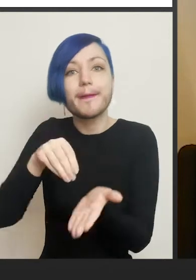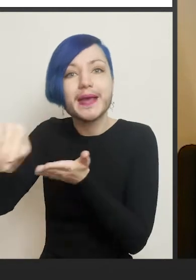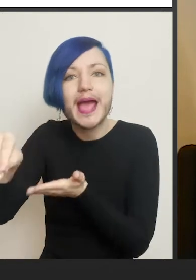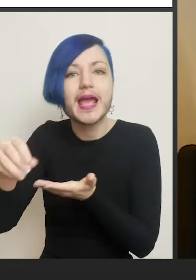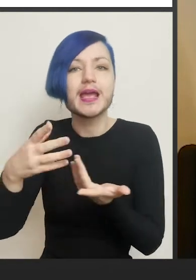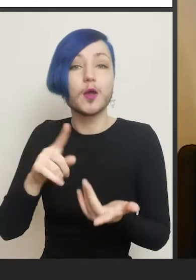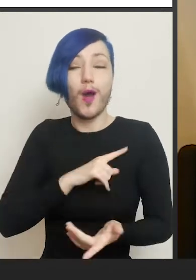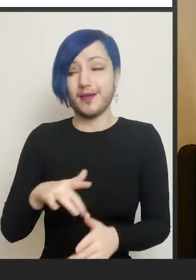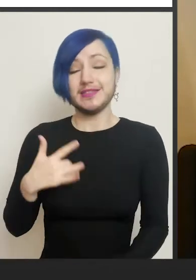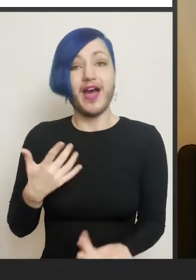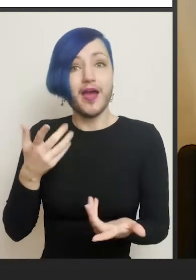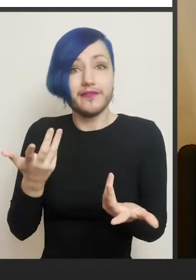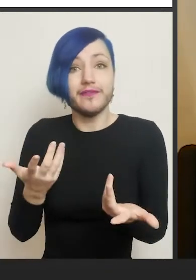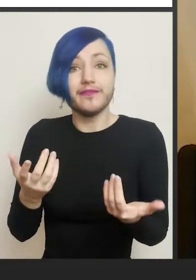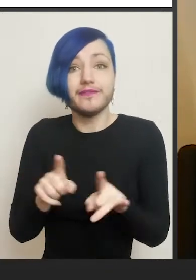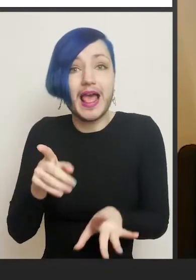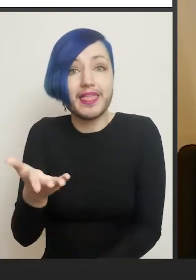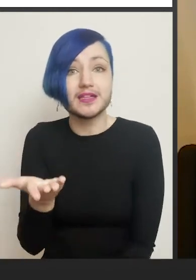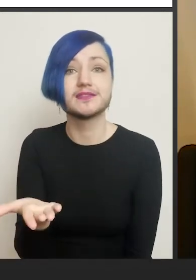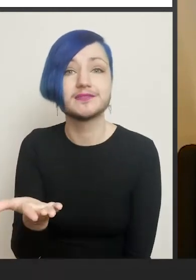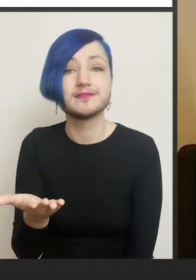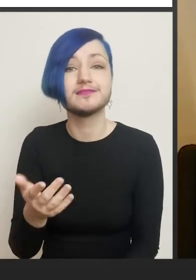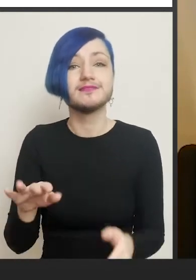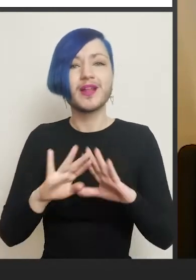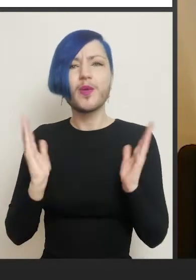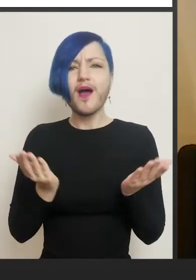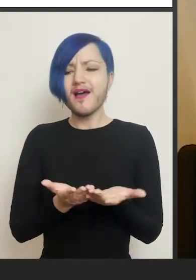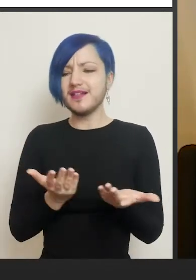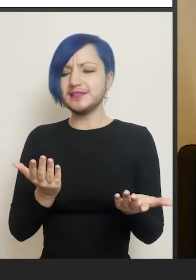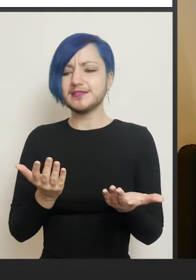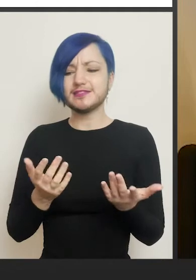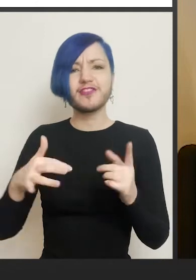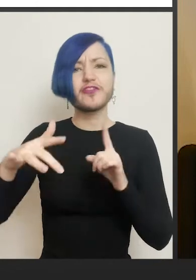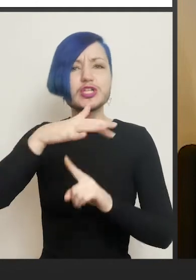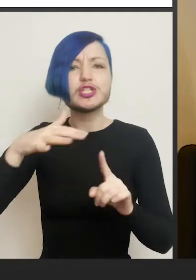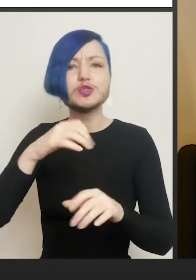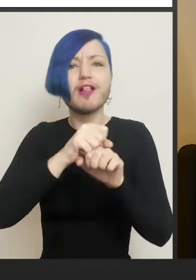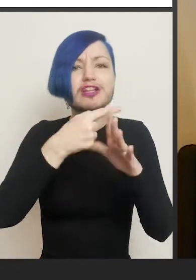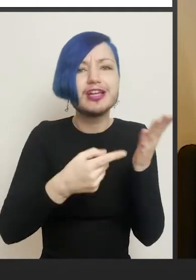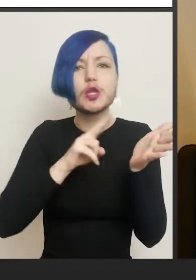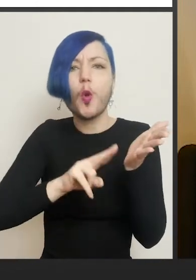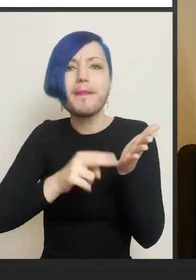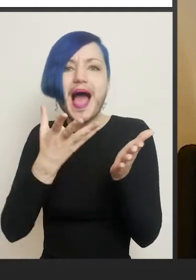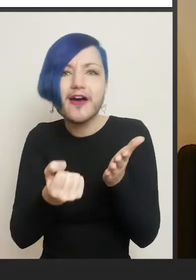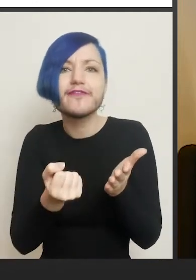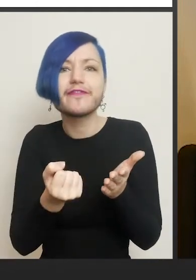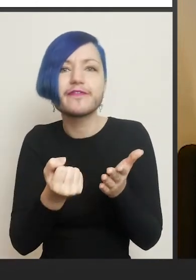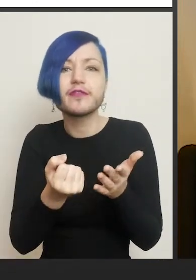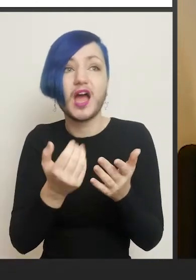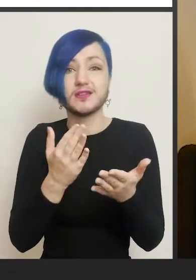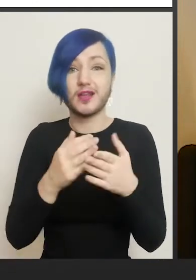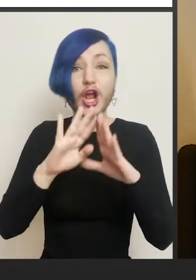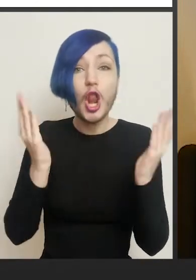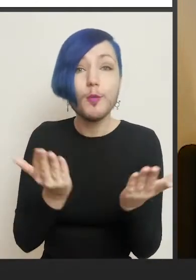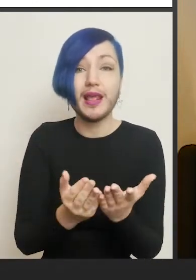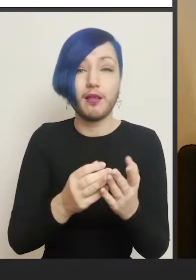survive. We live in a world where we have these social gender norms, and they're different all